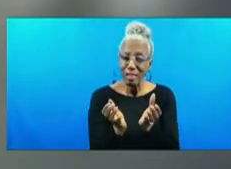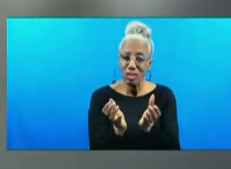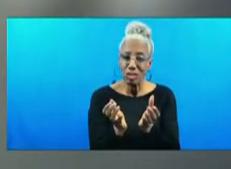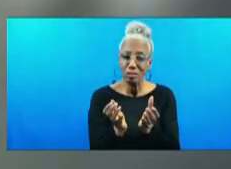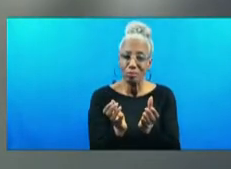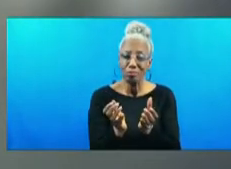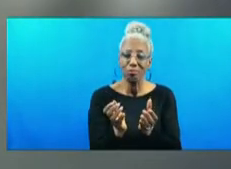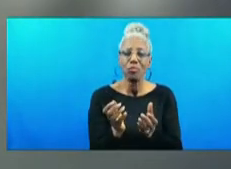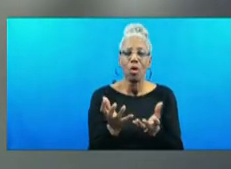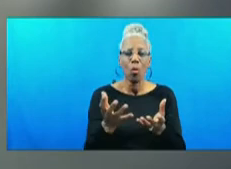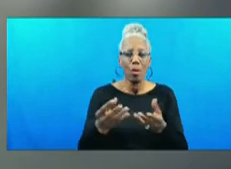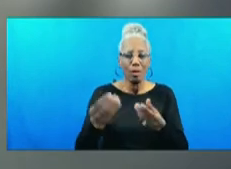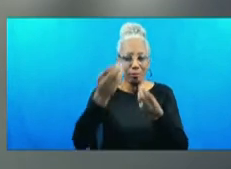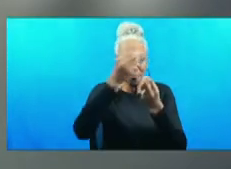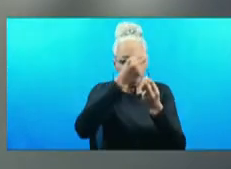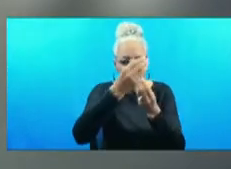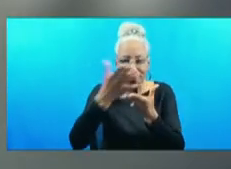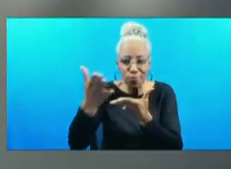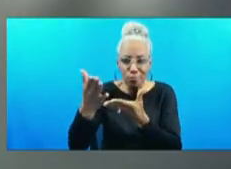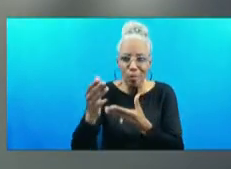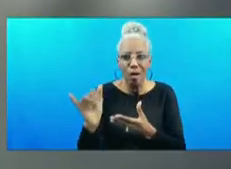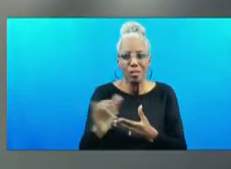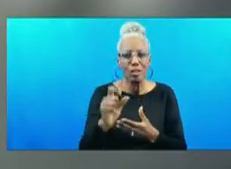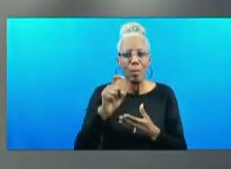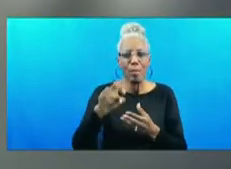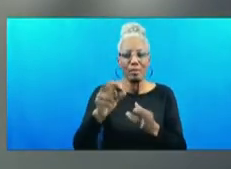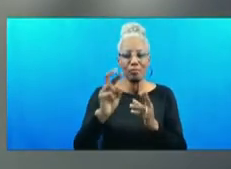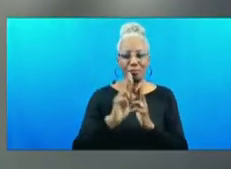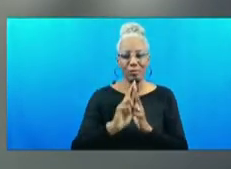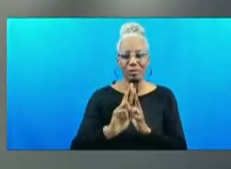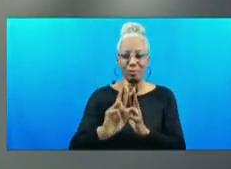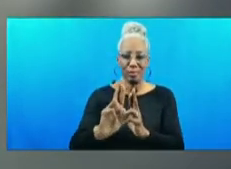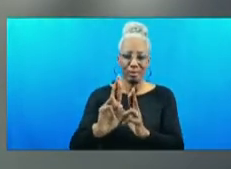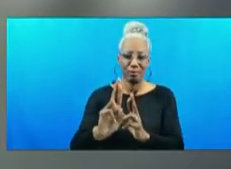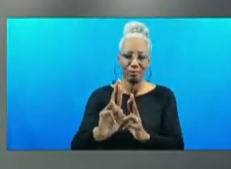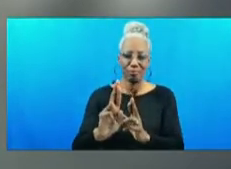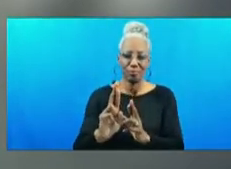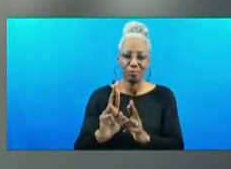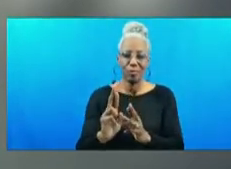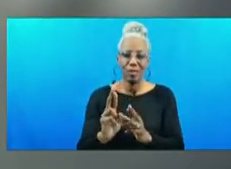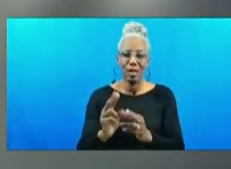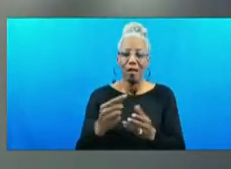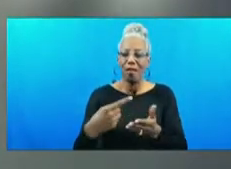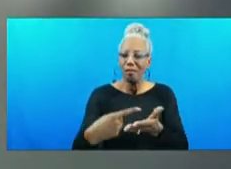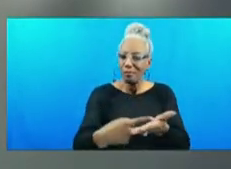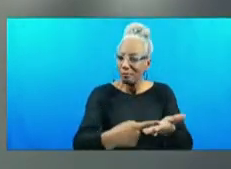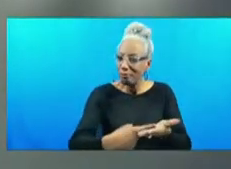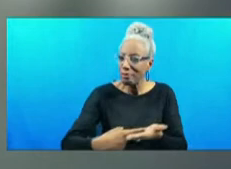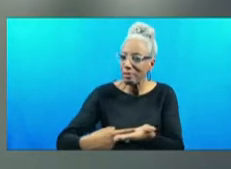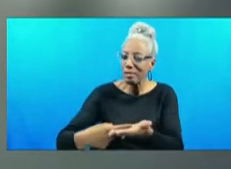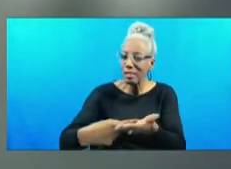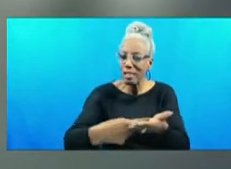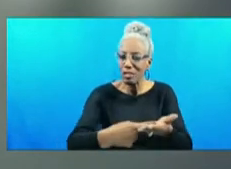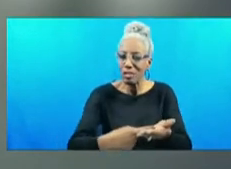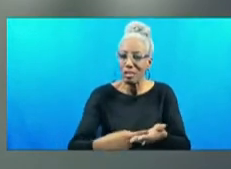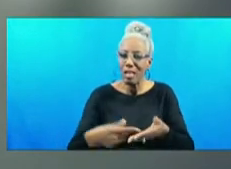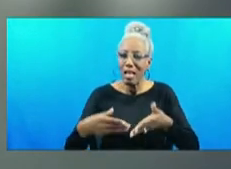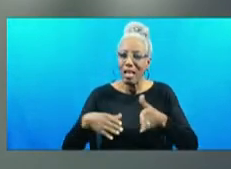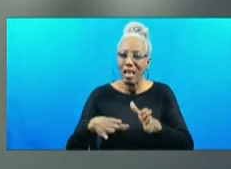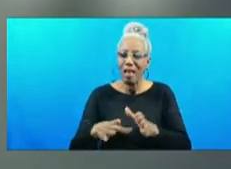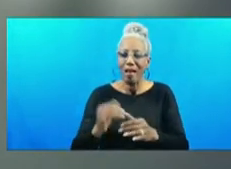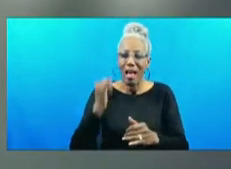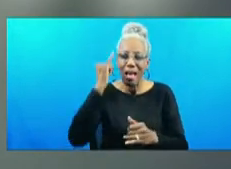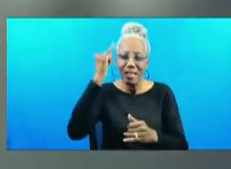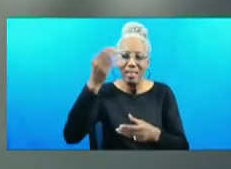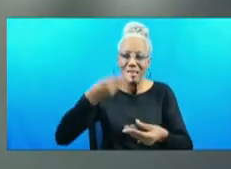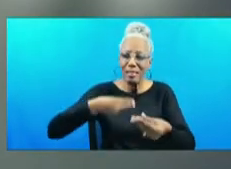The dialogue is intended to be an exchange of ideas that will benefit the community as a whole. To accomplish